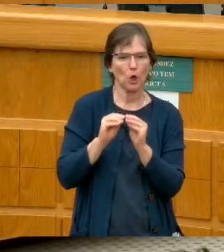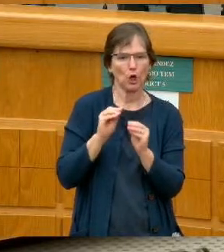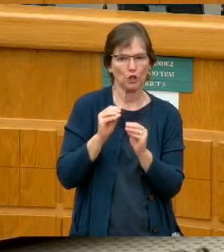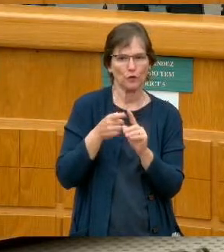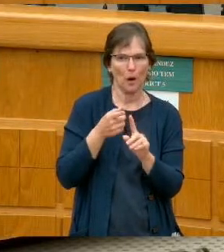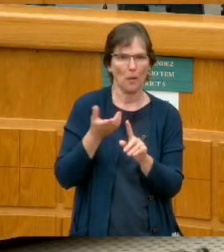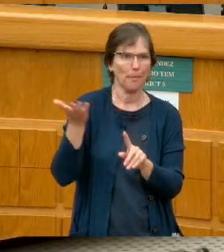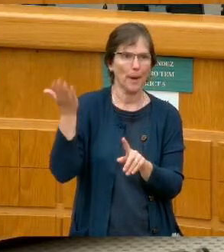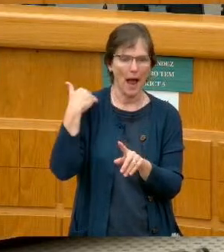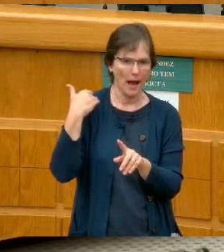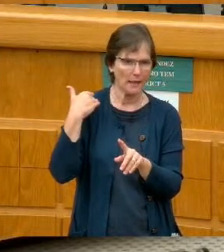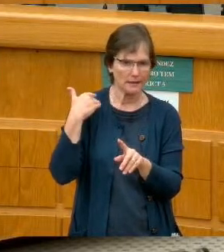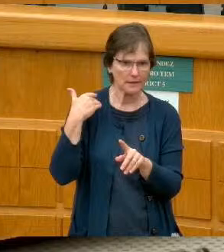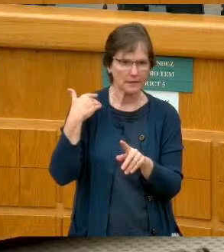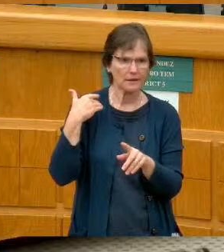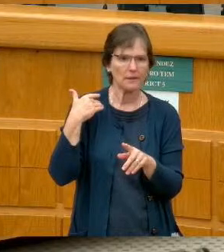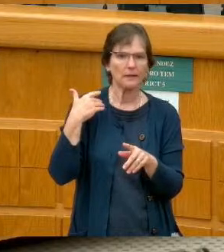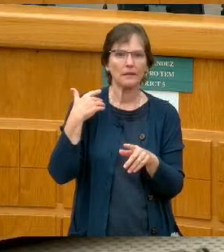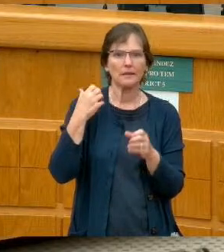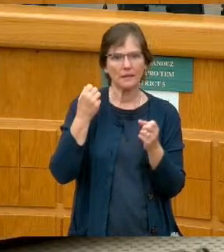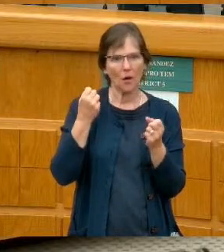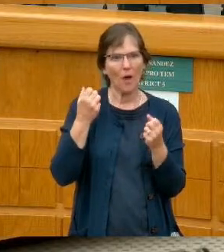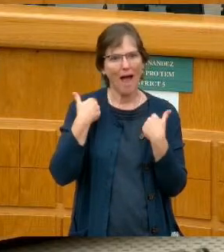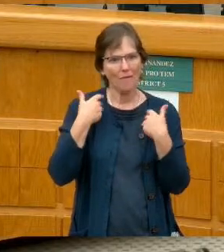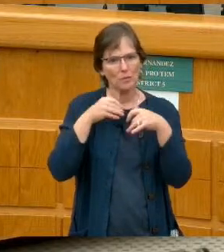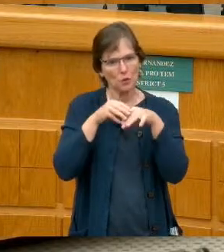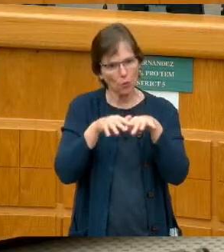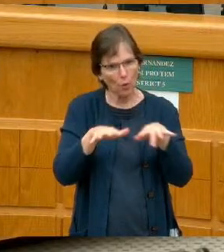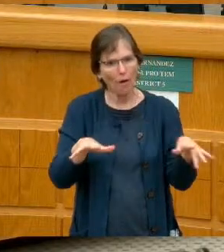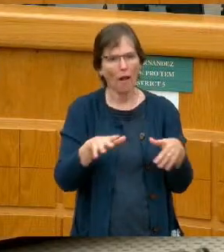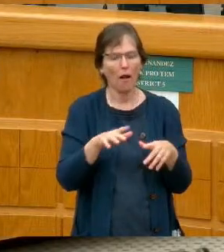on the 13th, 14th, 15th, 16th, 18th.